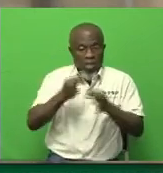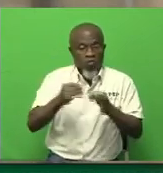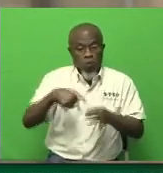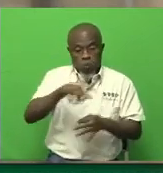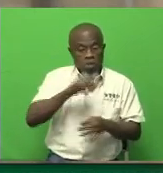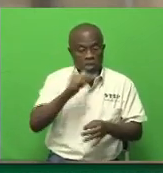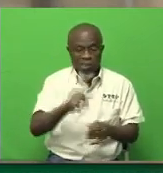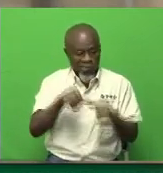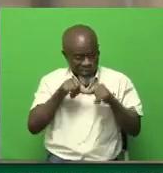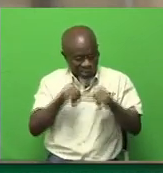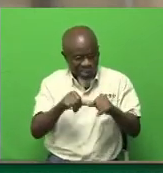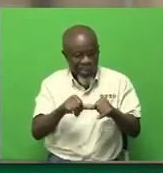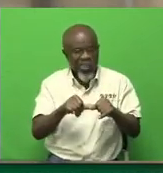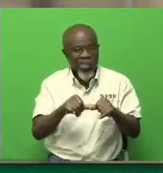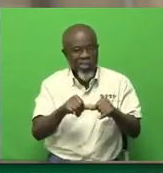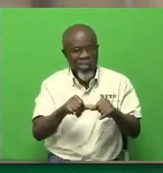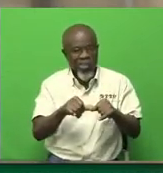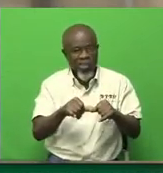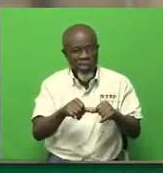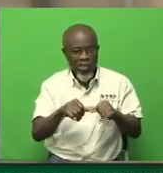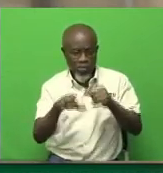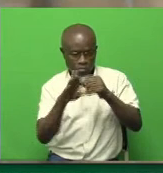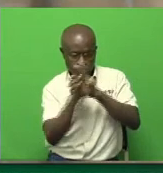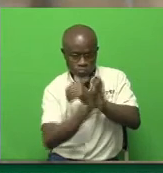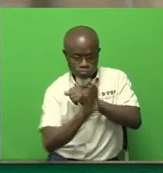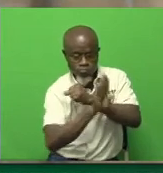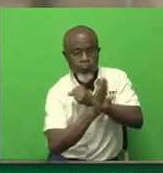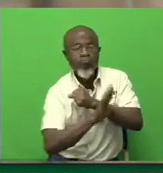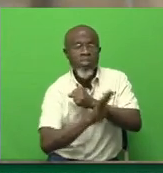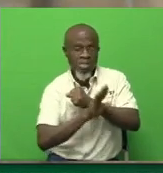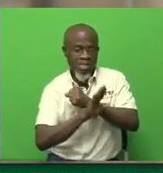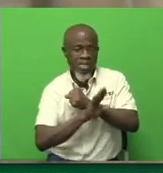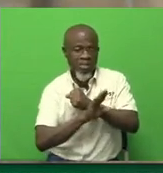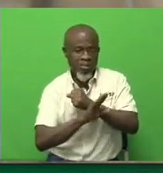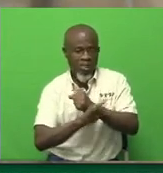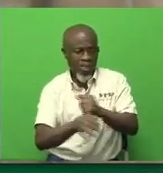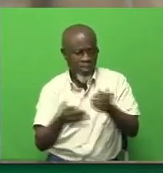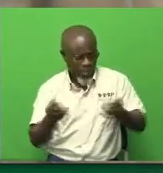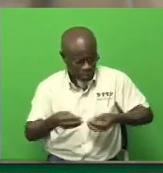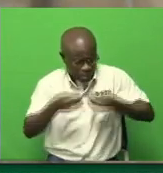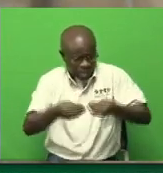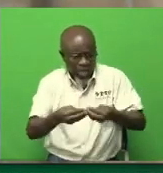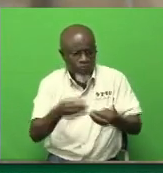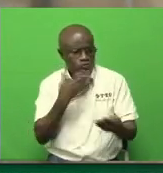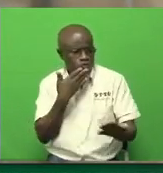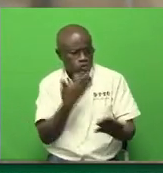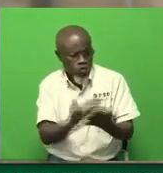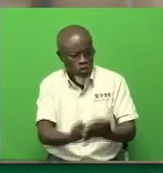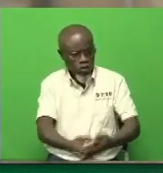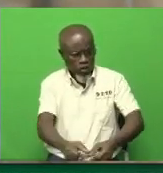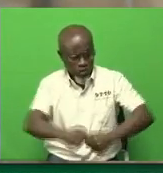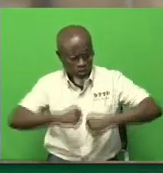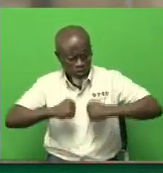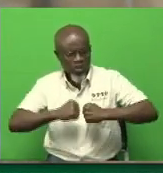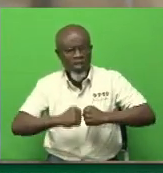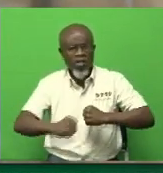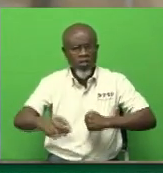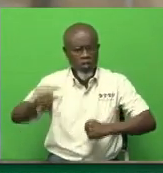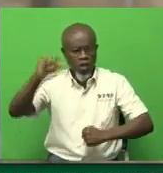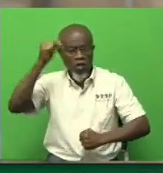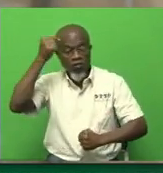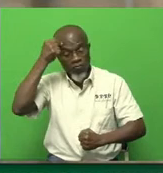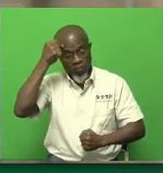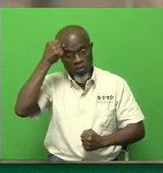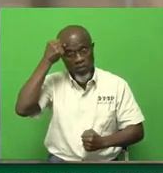stand in the gap for the people of Trinidad and Tobago and offer good stable honest decent government